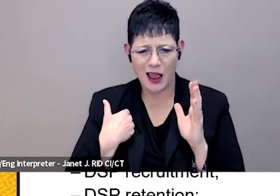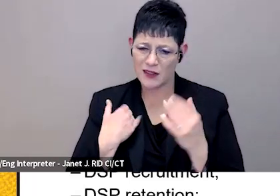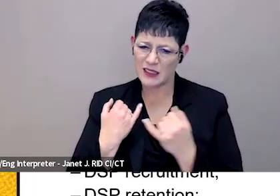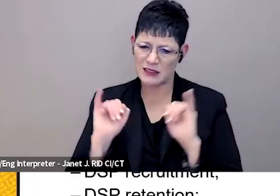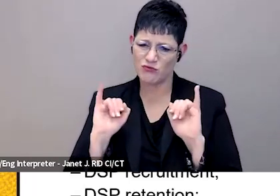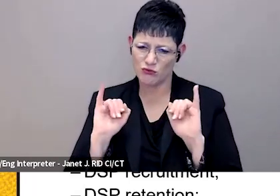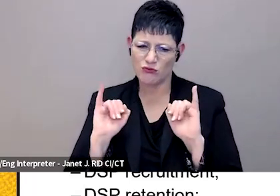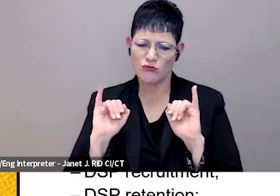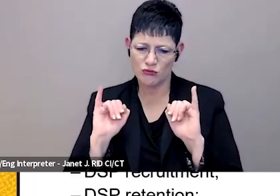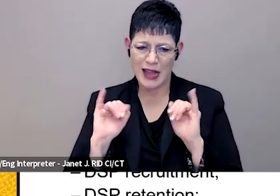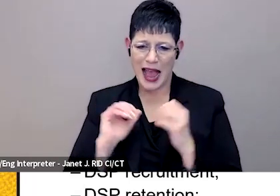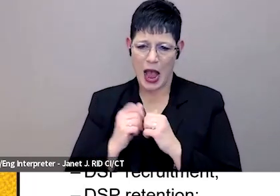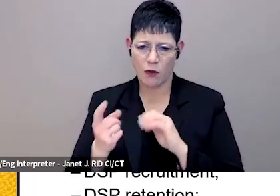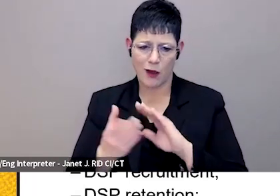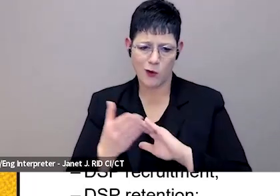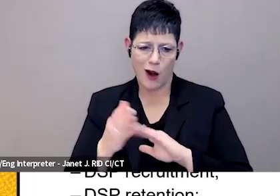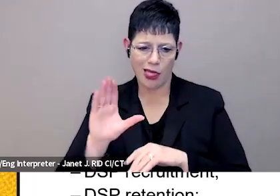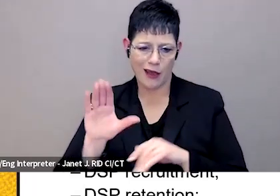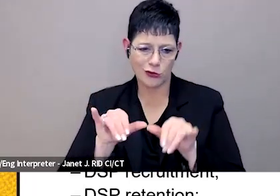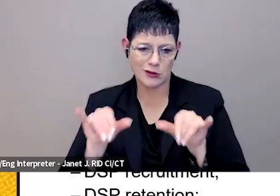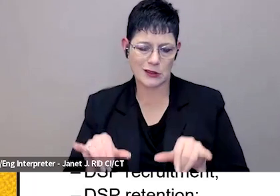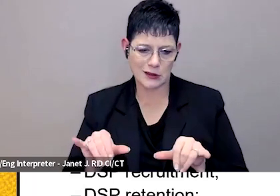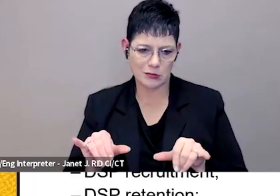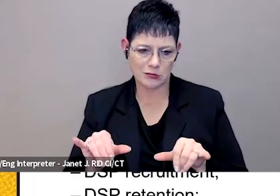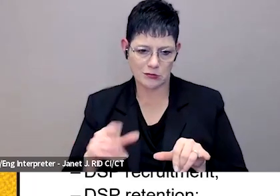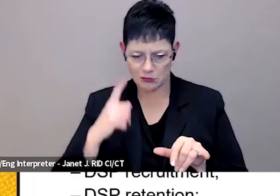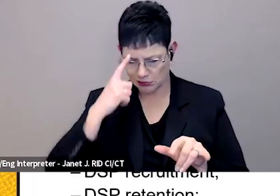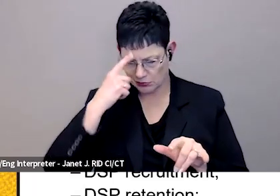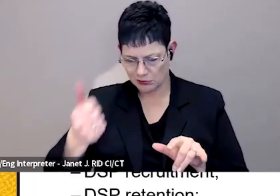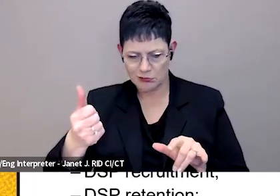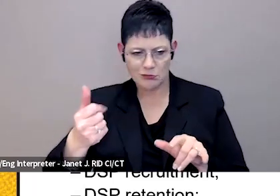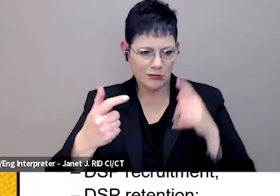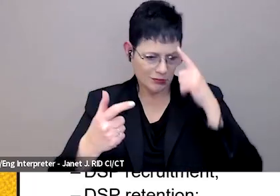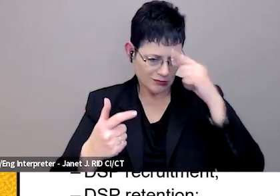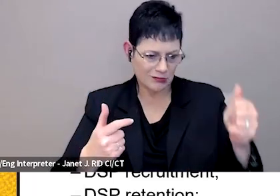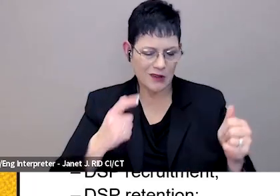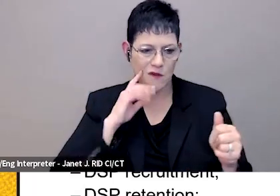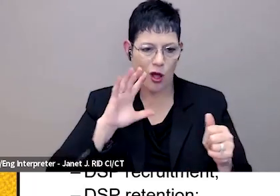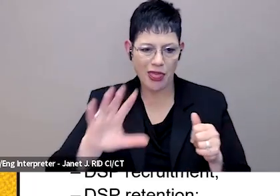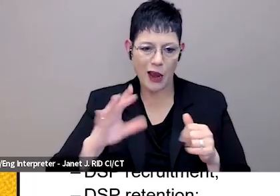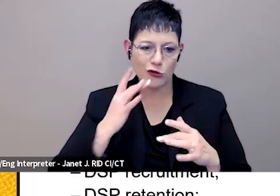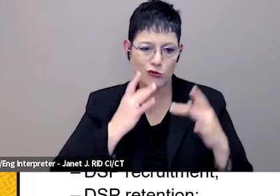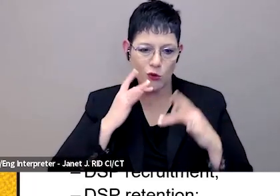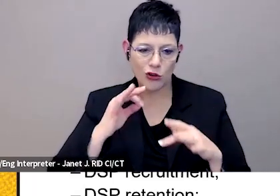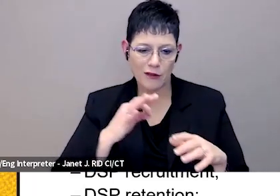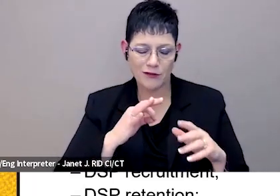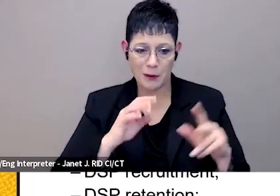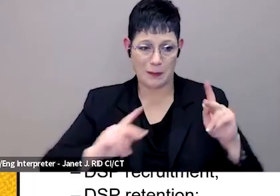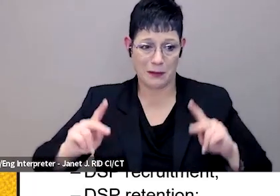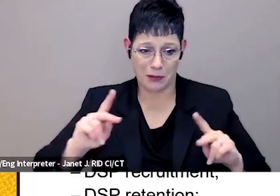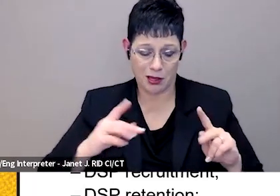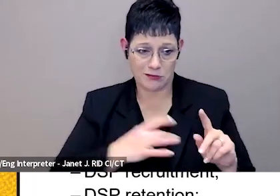in terms of how they set up their systems to deal with these workforce shortages. But you will see that the